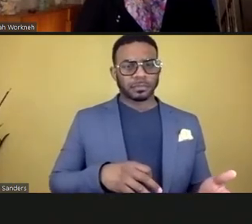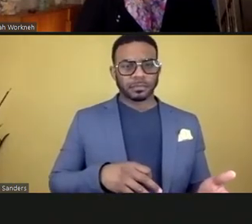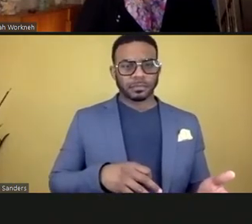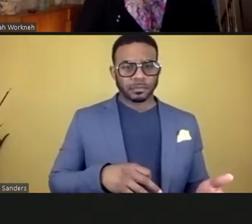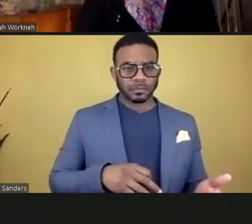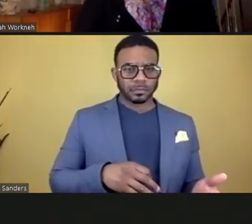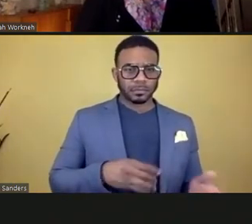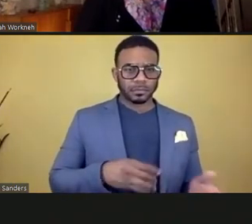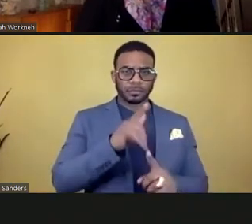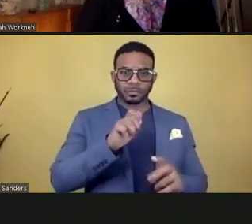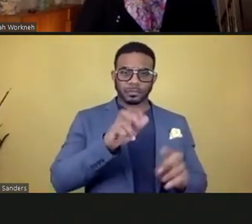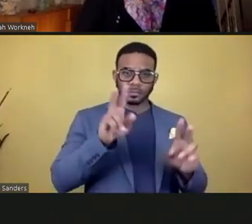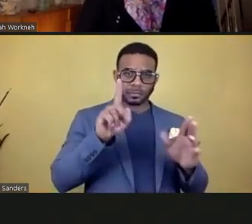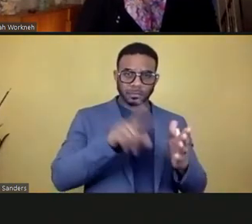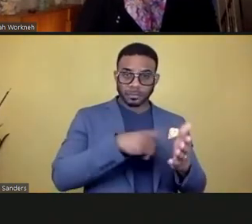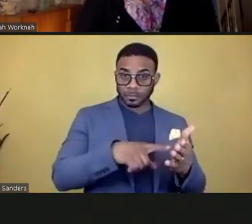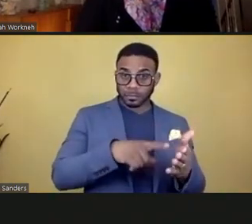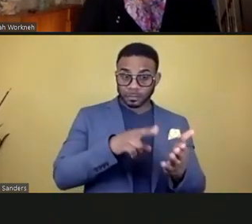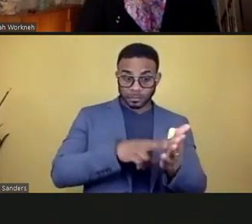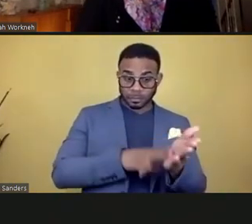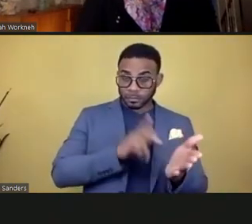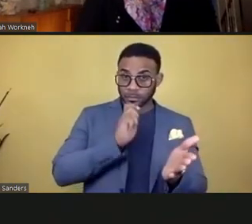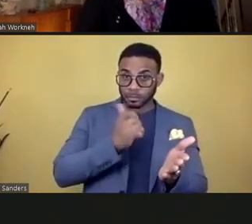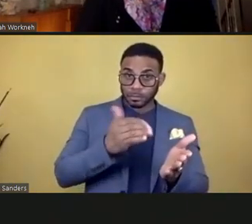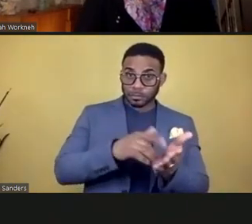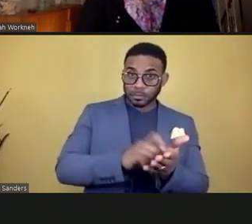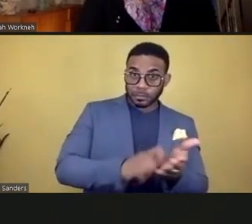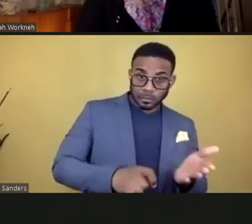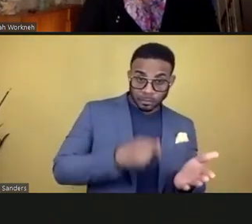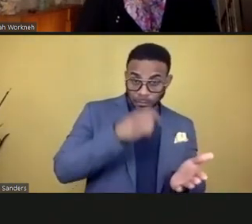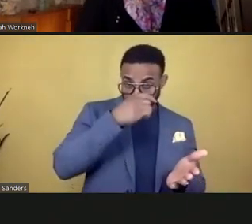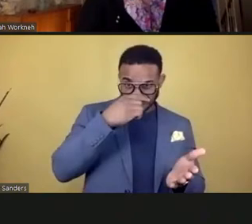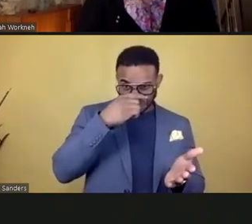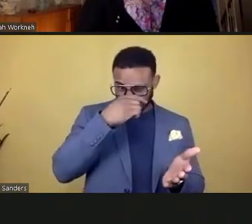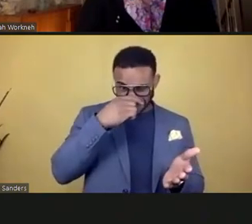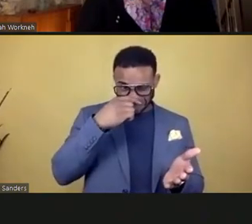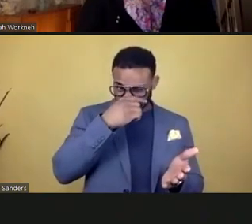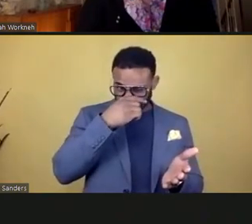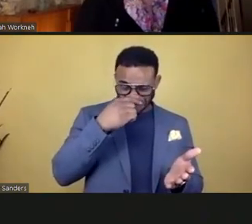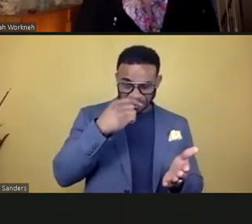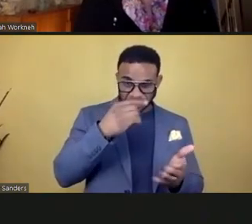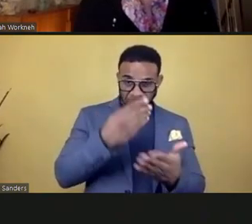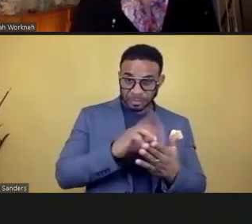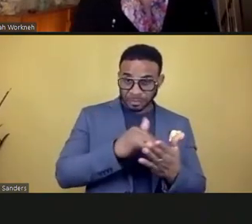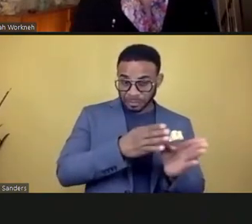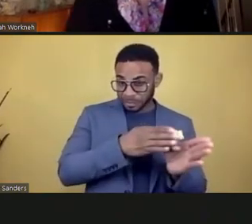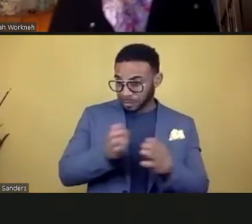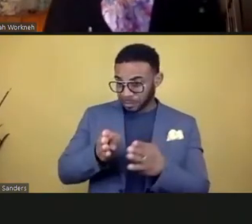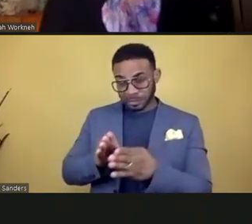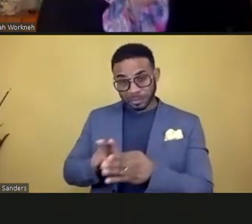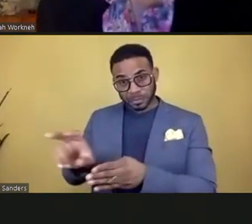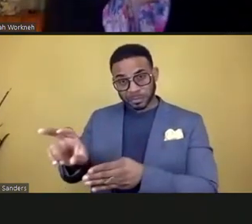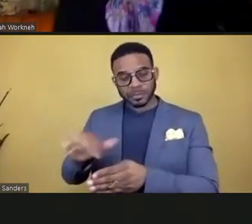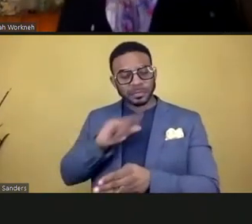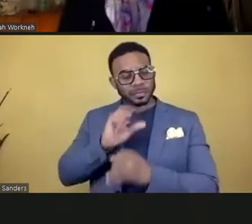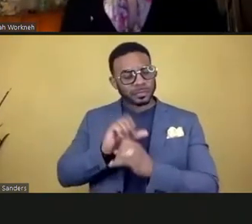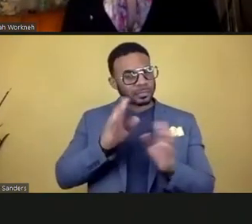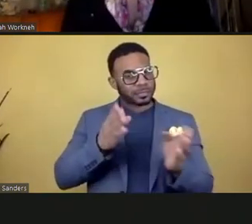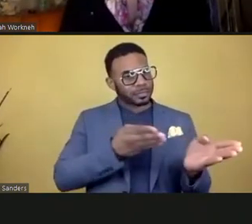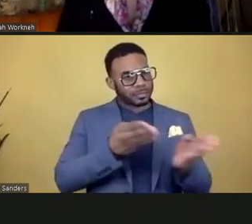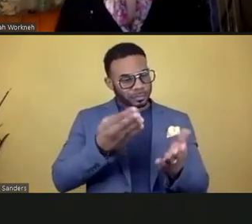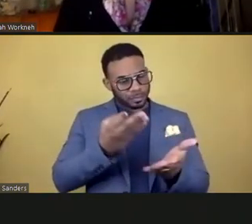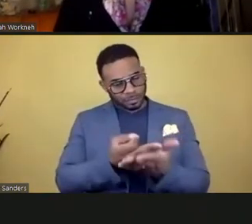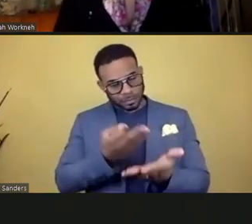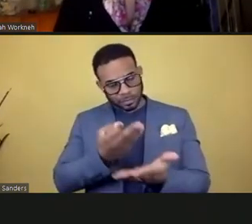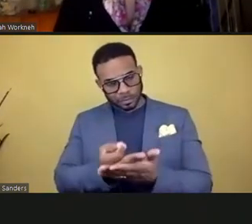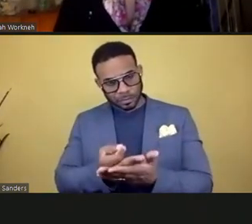premieres that had to be canceled, contracts that had to be rewritten, money that had to be shifted. And I really want to bring